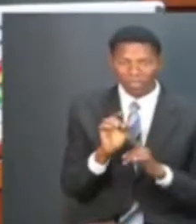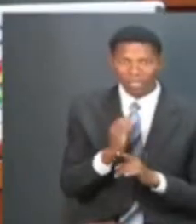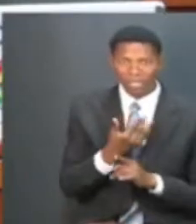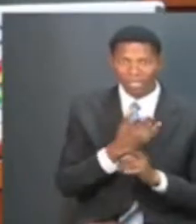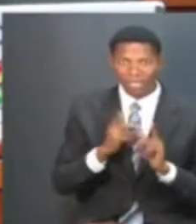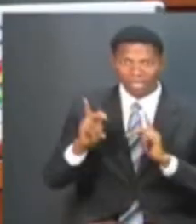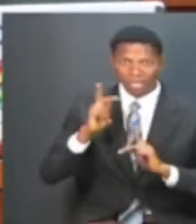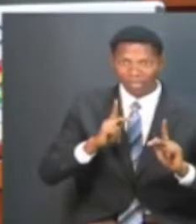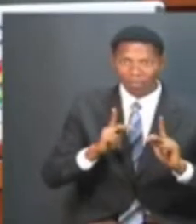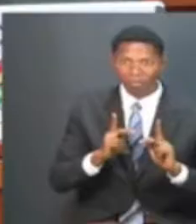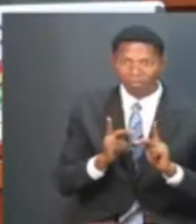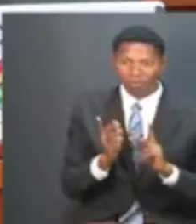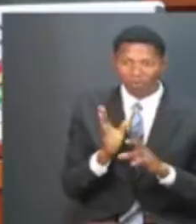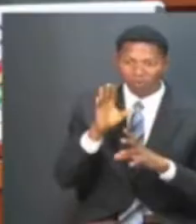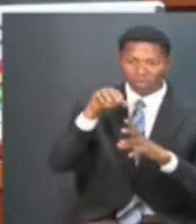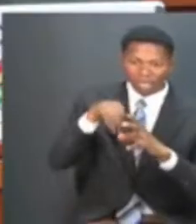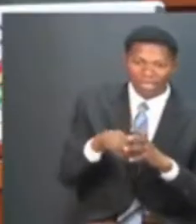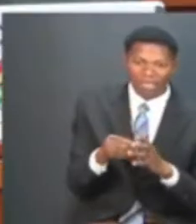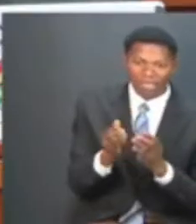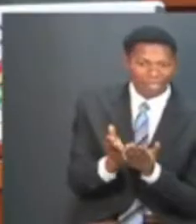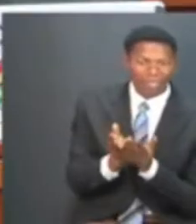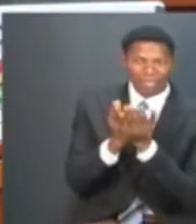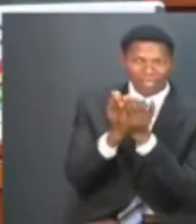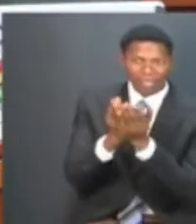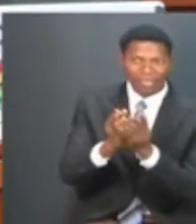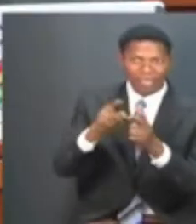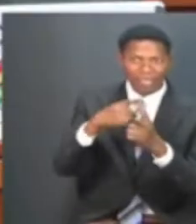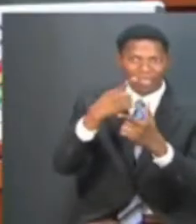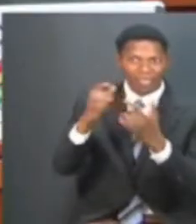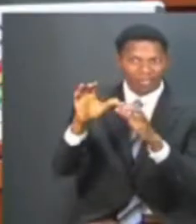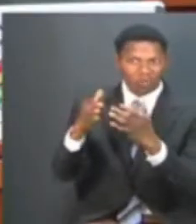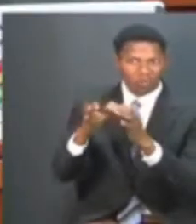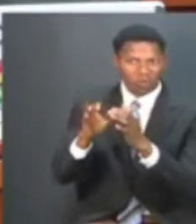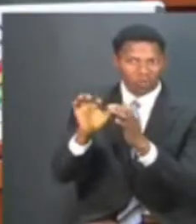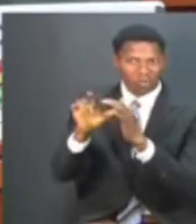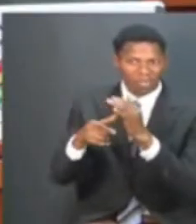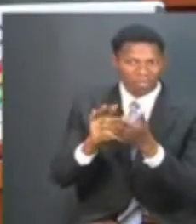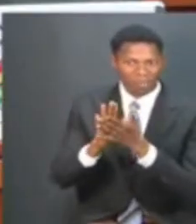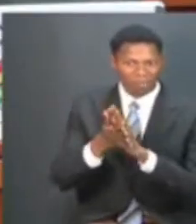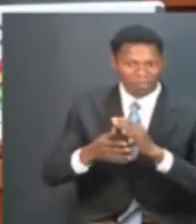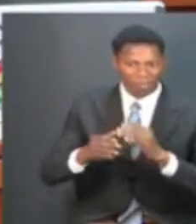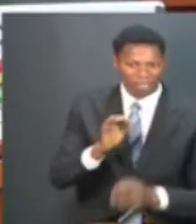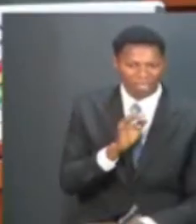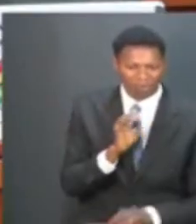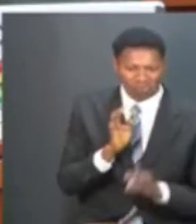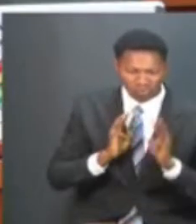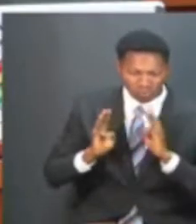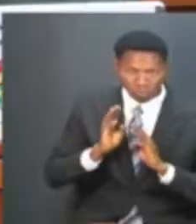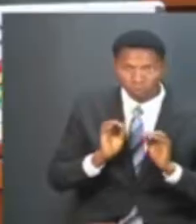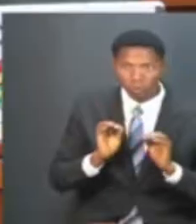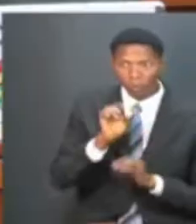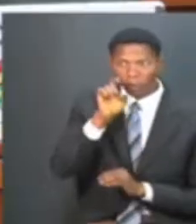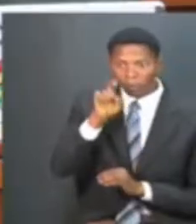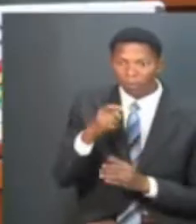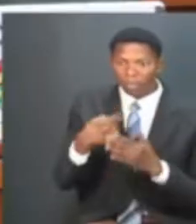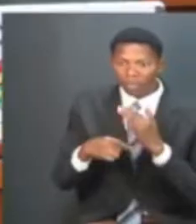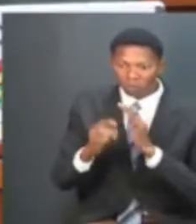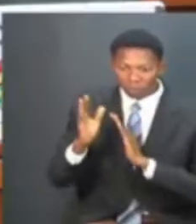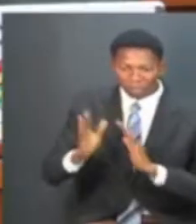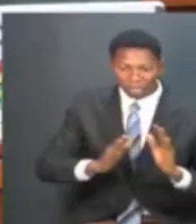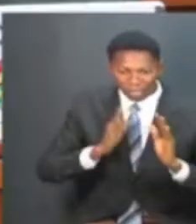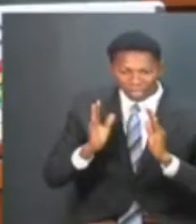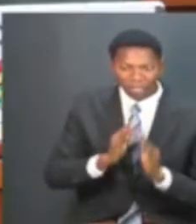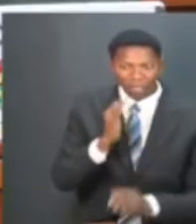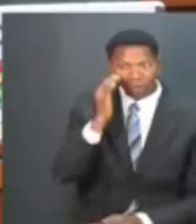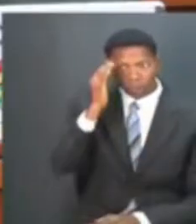to the next community, we are apprehensive. We should be able to relax and know